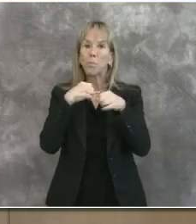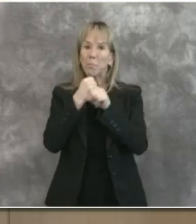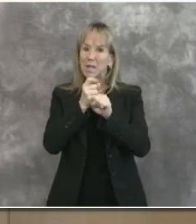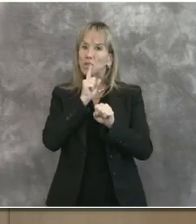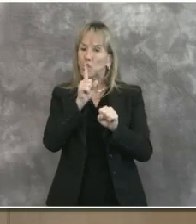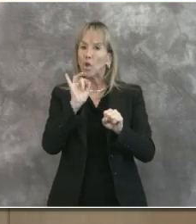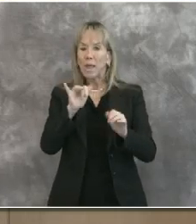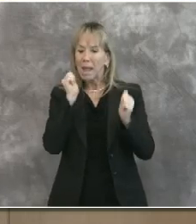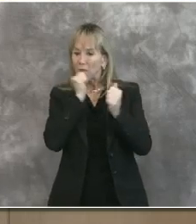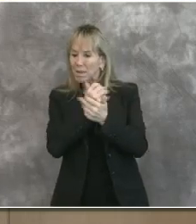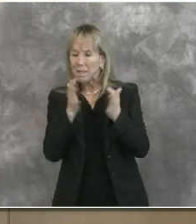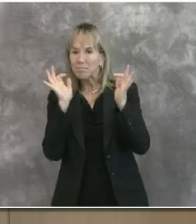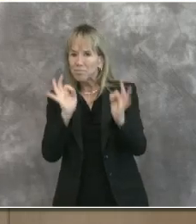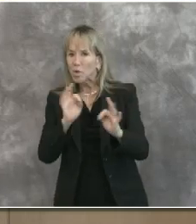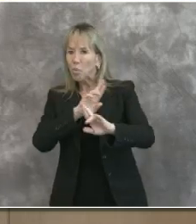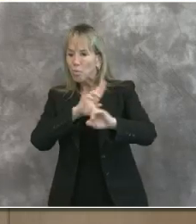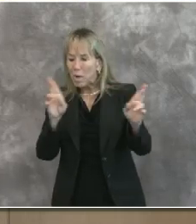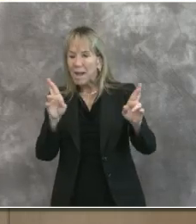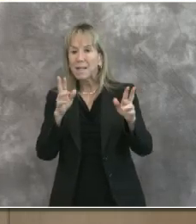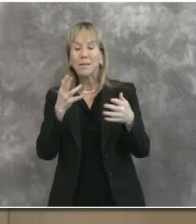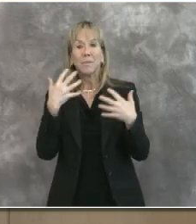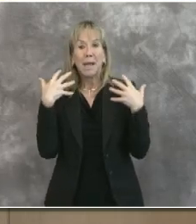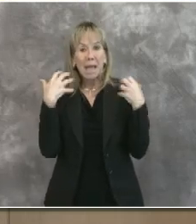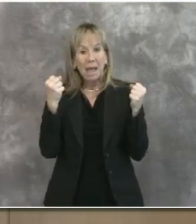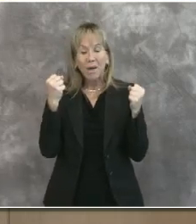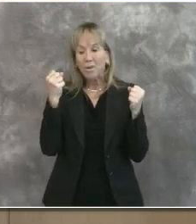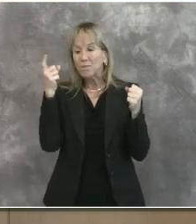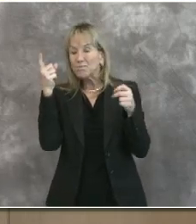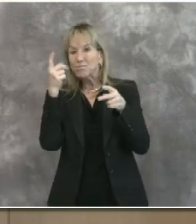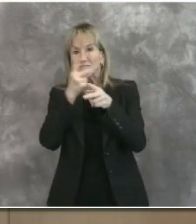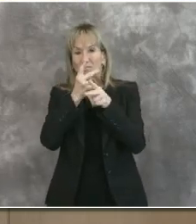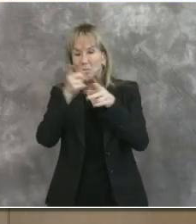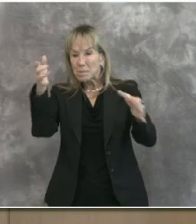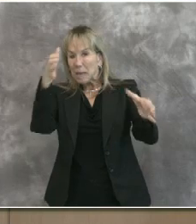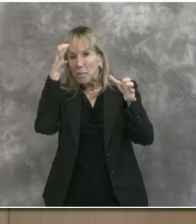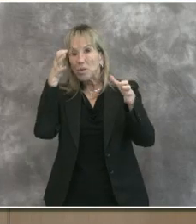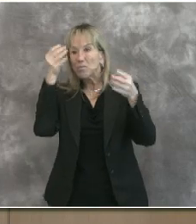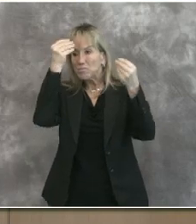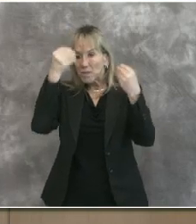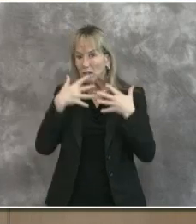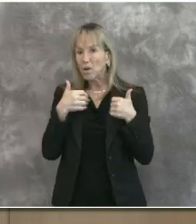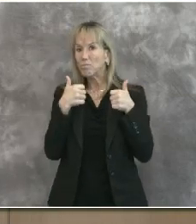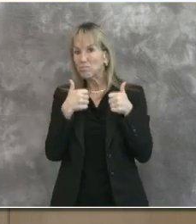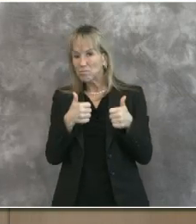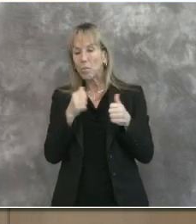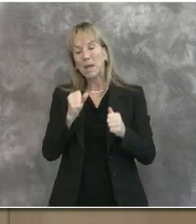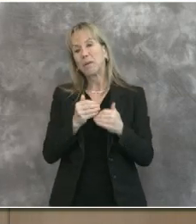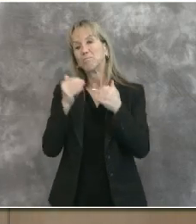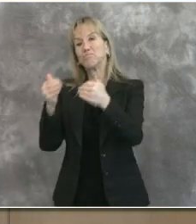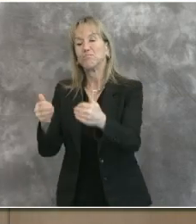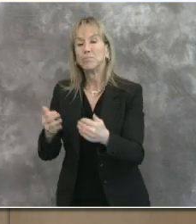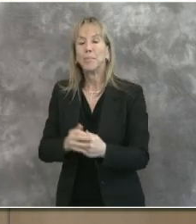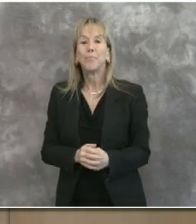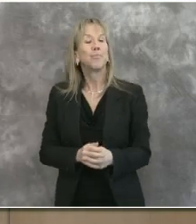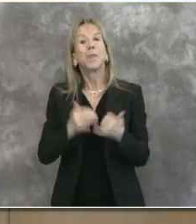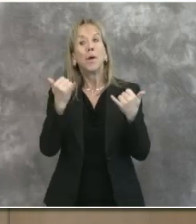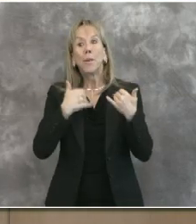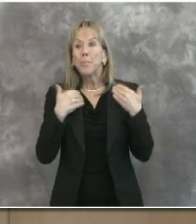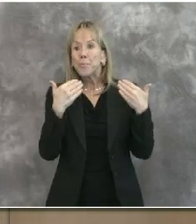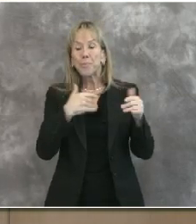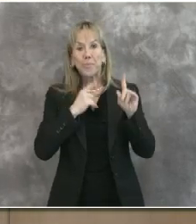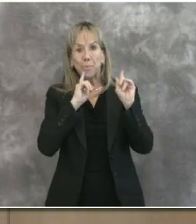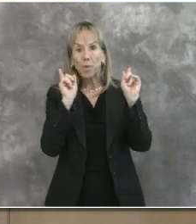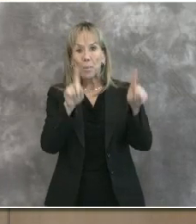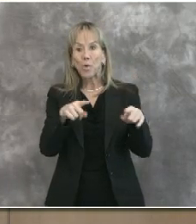time that the metrics and our public health experts determine it is time to take that next step. Now we will jump into our reports. Today we're